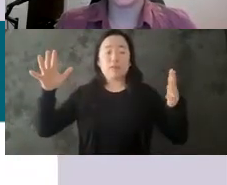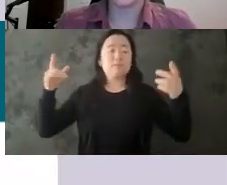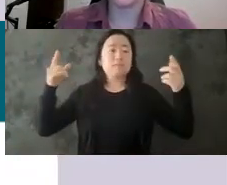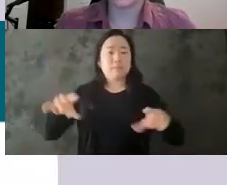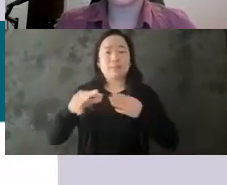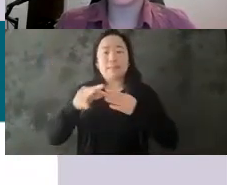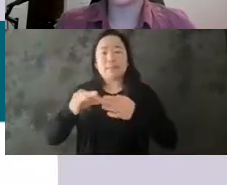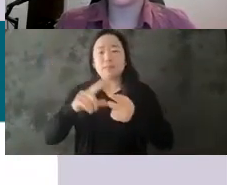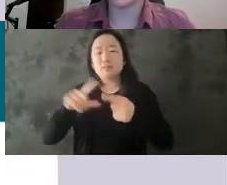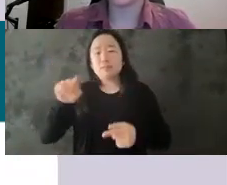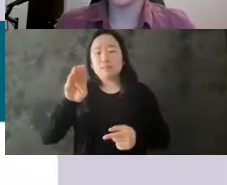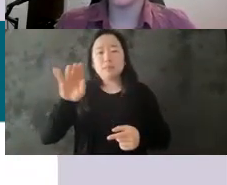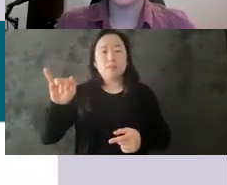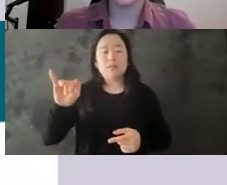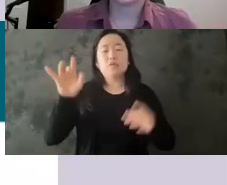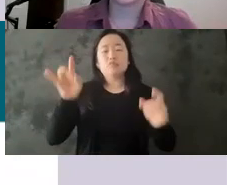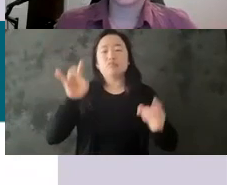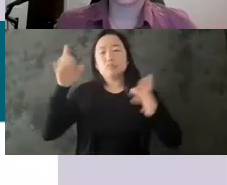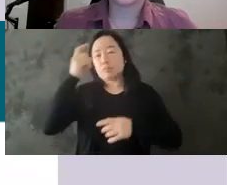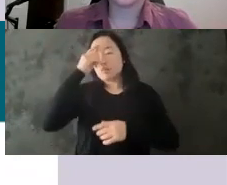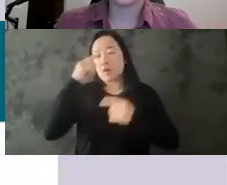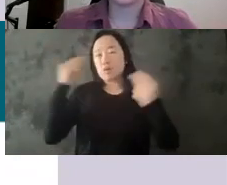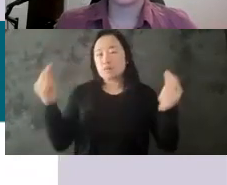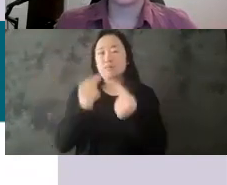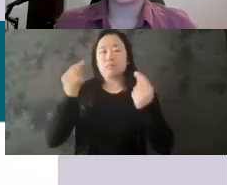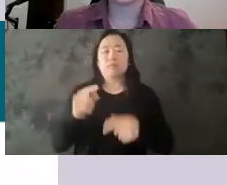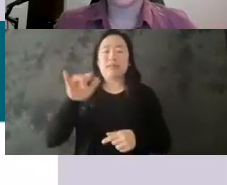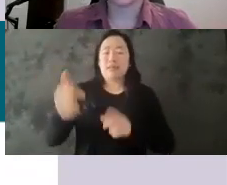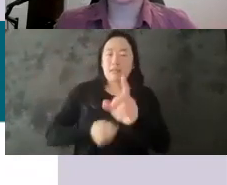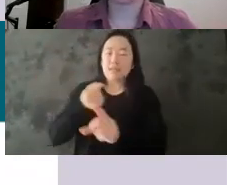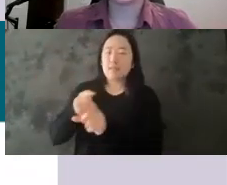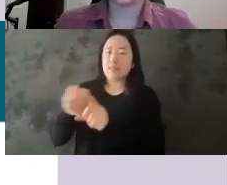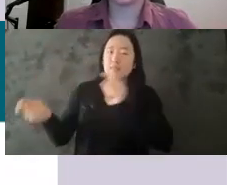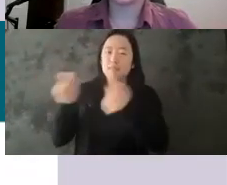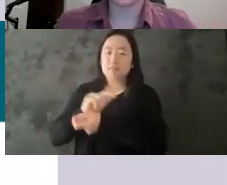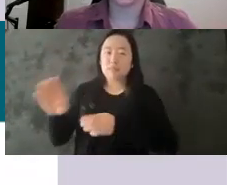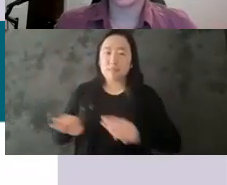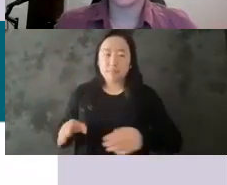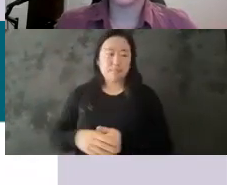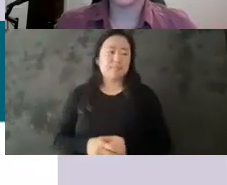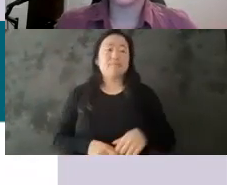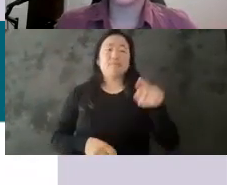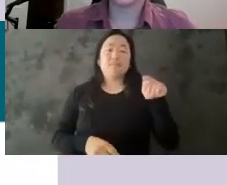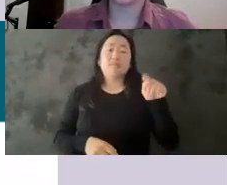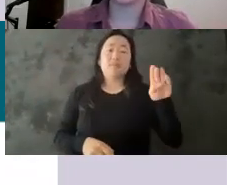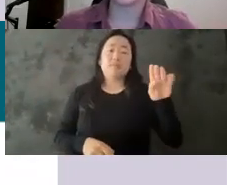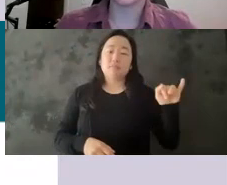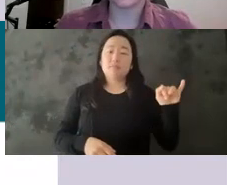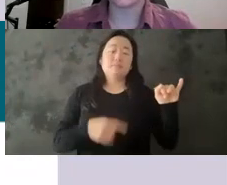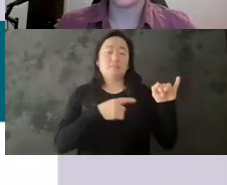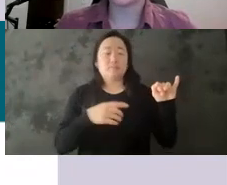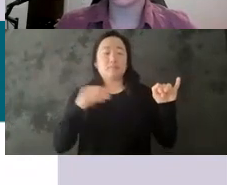that really can impact someone's behavior. So specifically, there's a connection between traumatic brain injuries